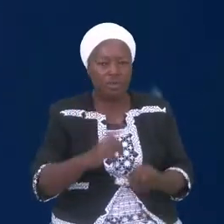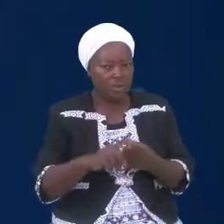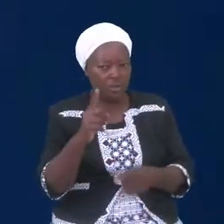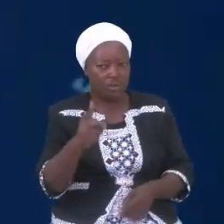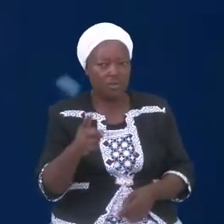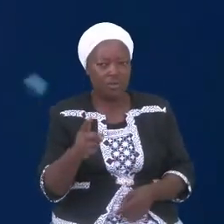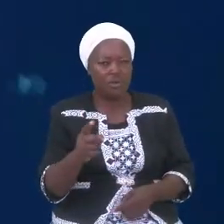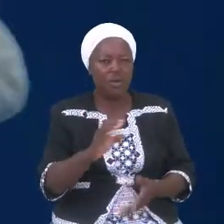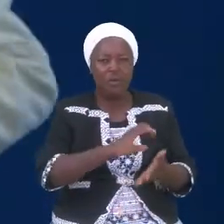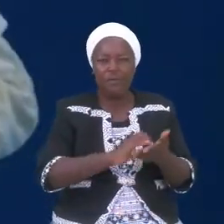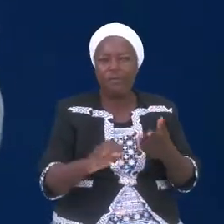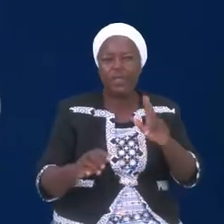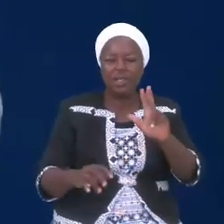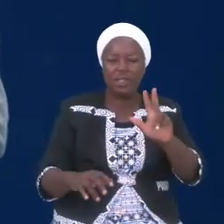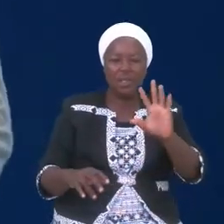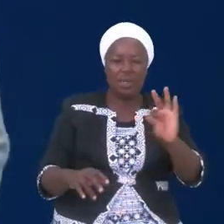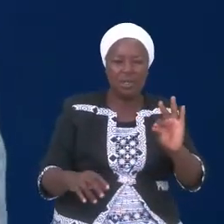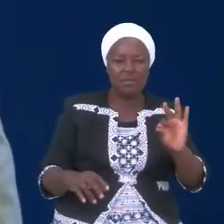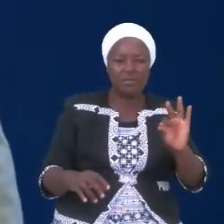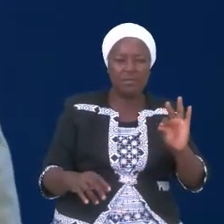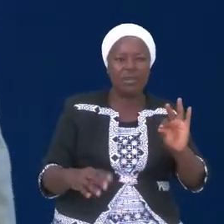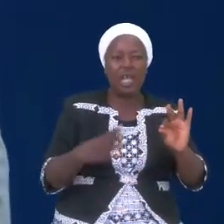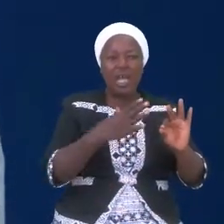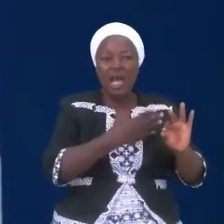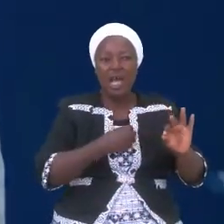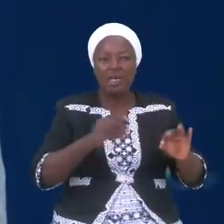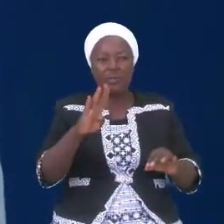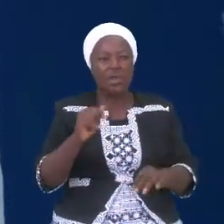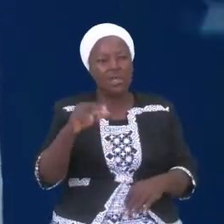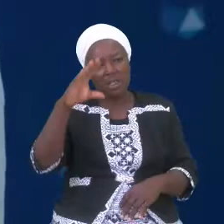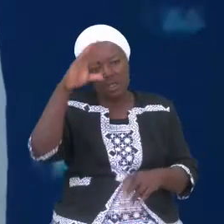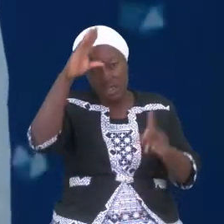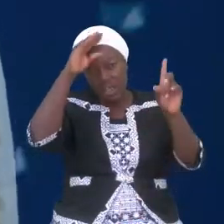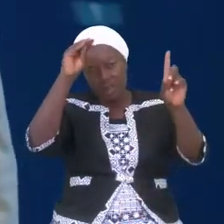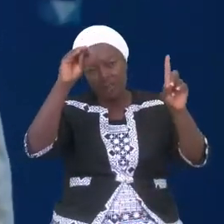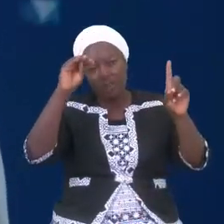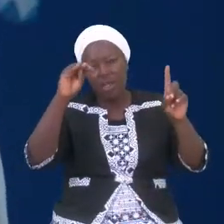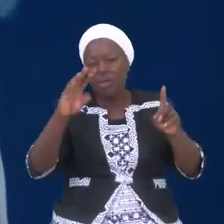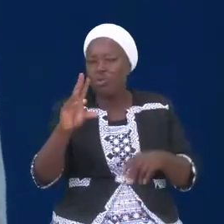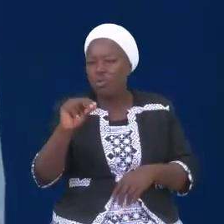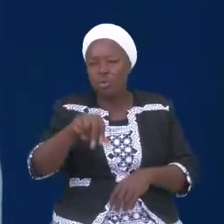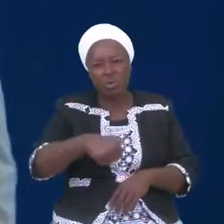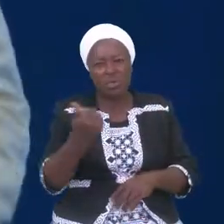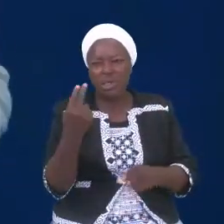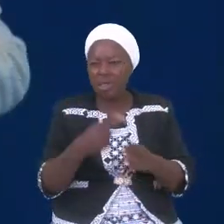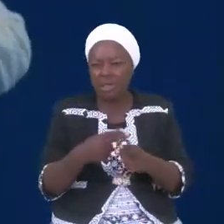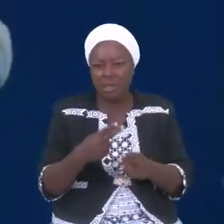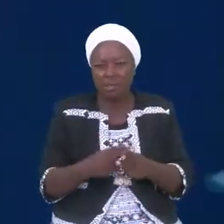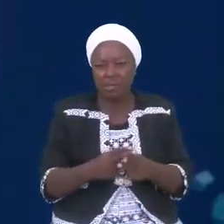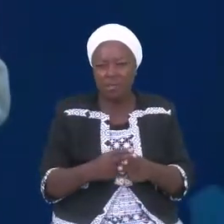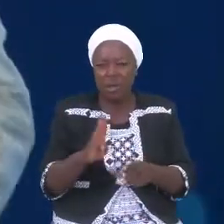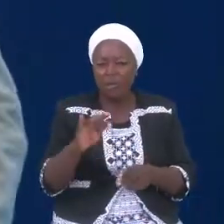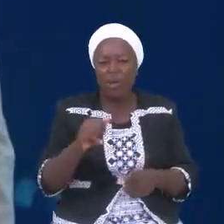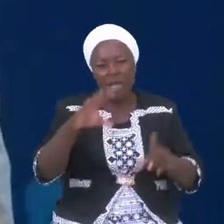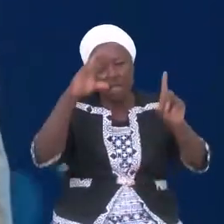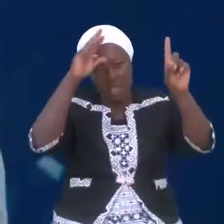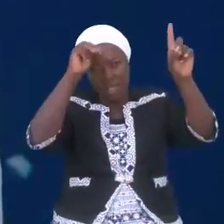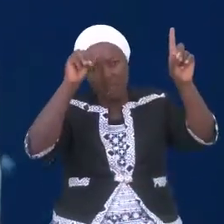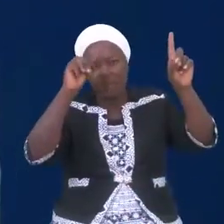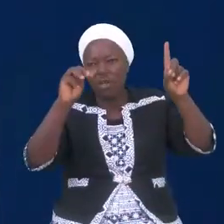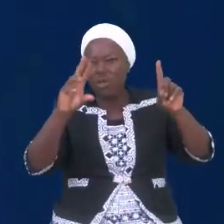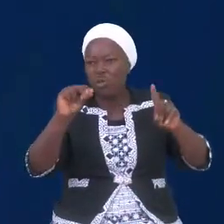verse 39. And by him, no other name. By him, no